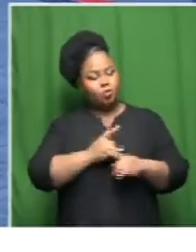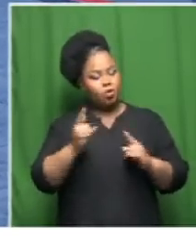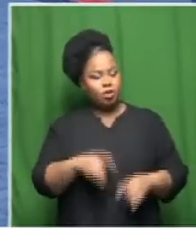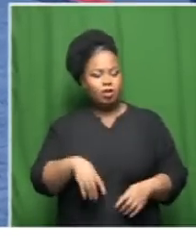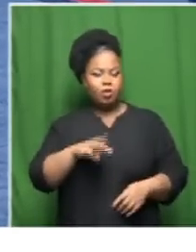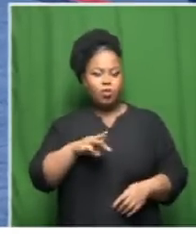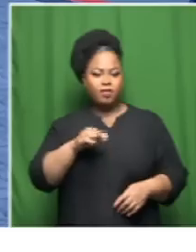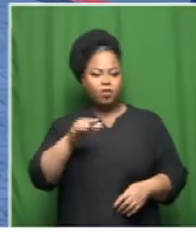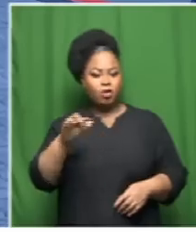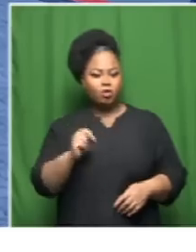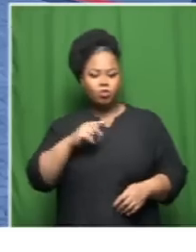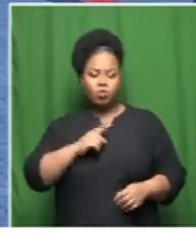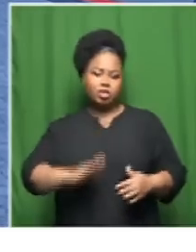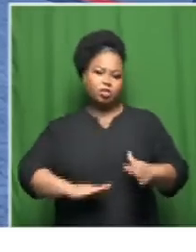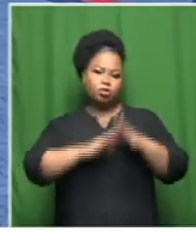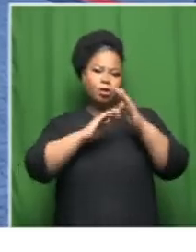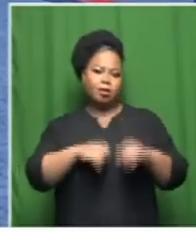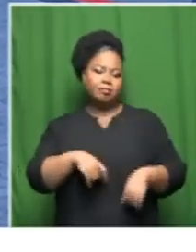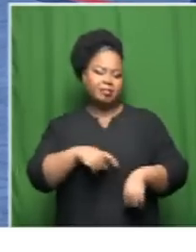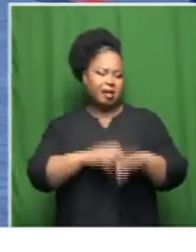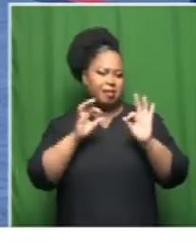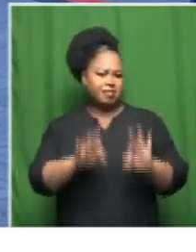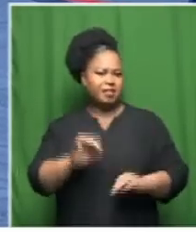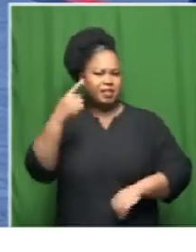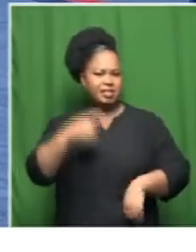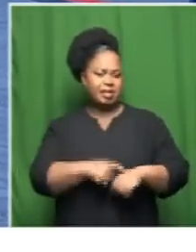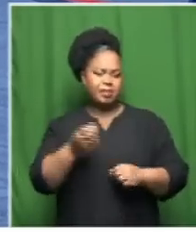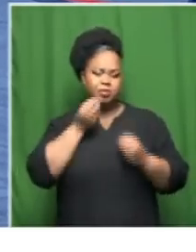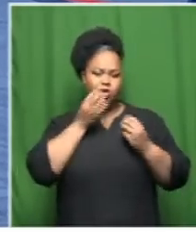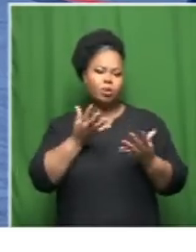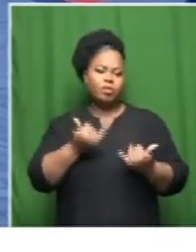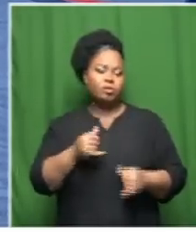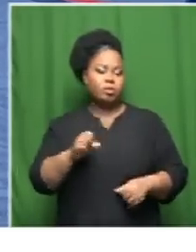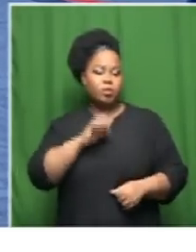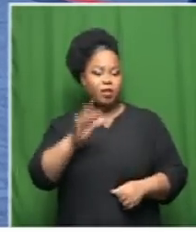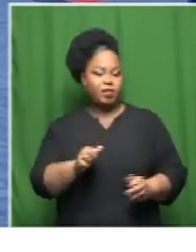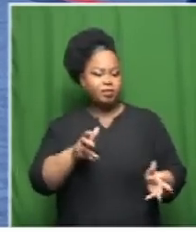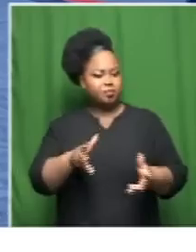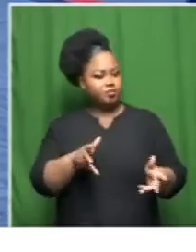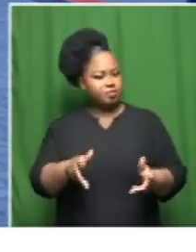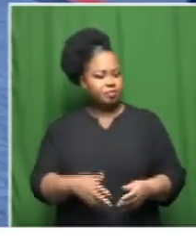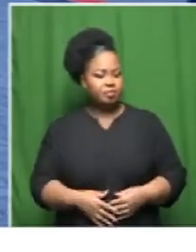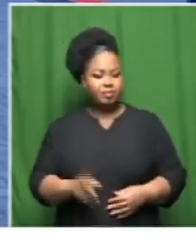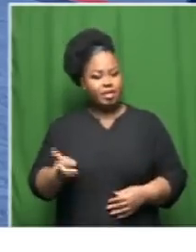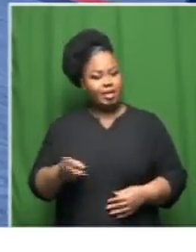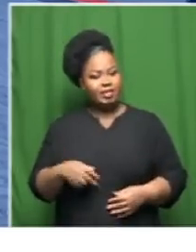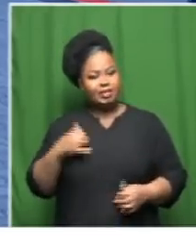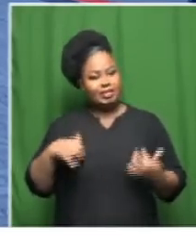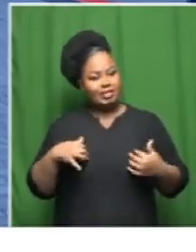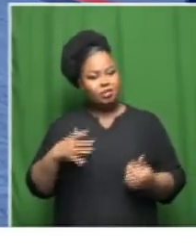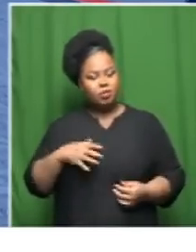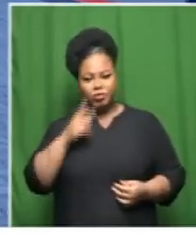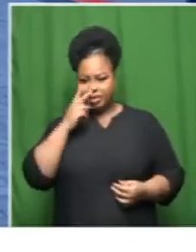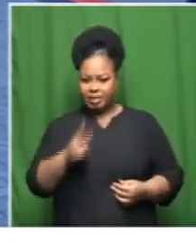and it really is a monumental moment for us as South African football. But we're also excited to see in terms of